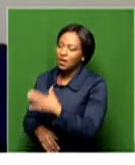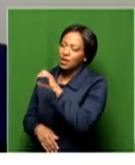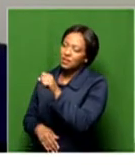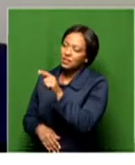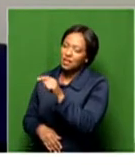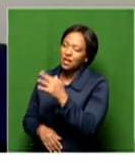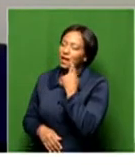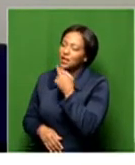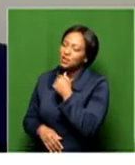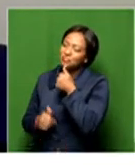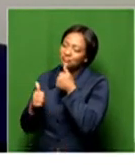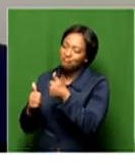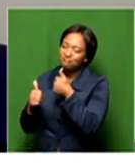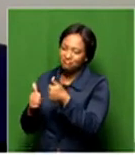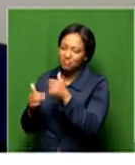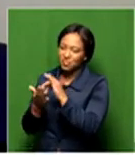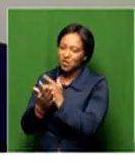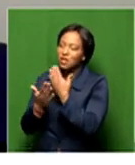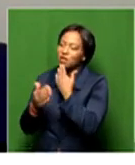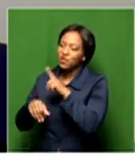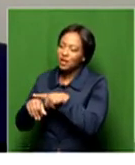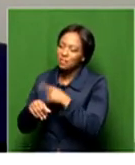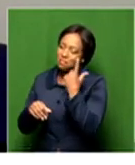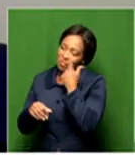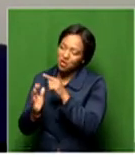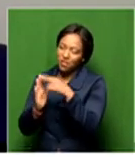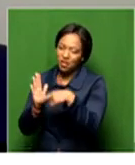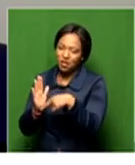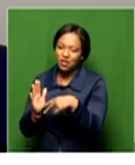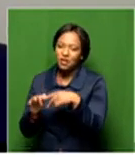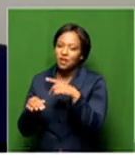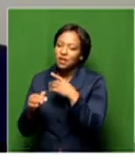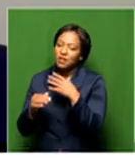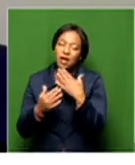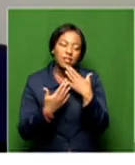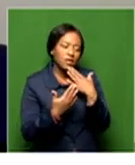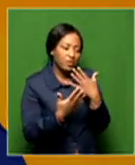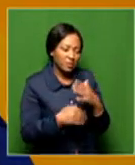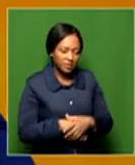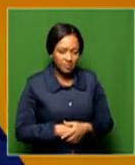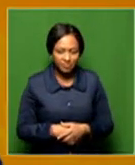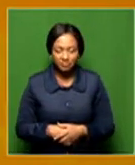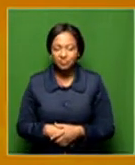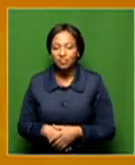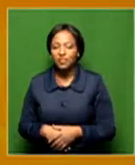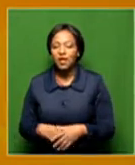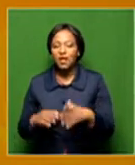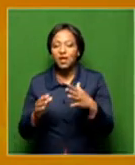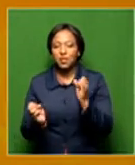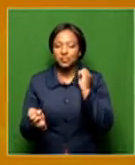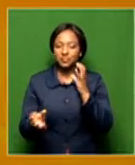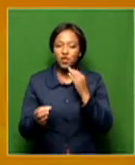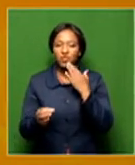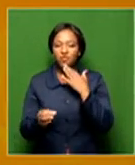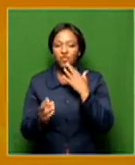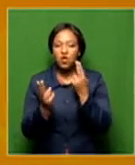to you, man. Beautiful read this is. We appreciate your time. Thank you very much. Well, speaking to us about his newly released